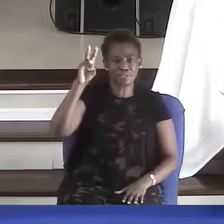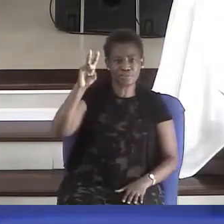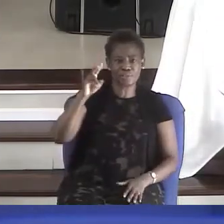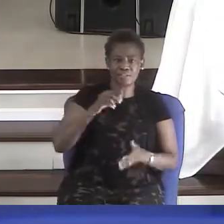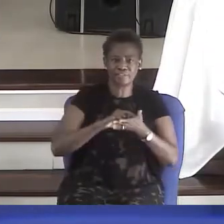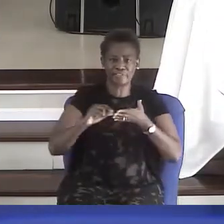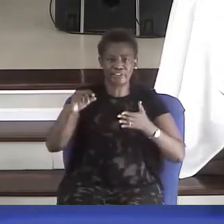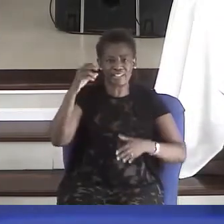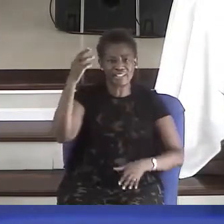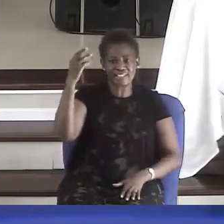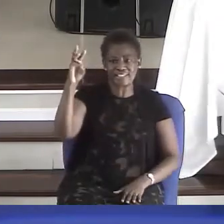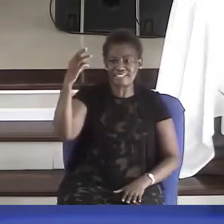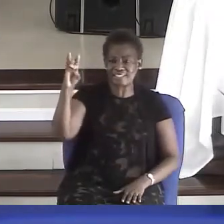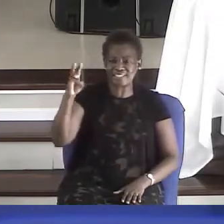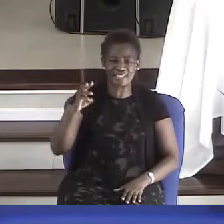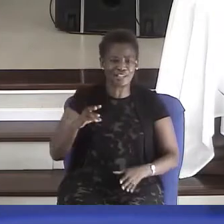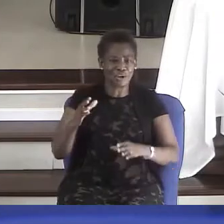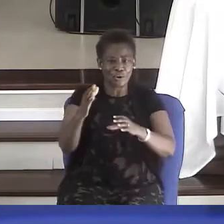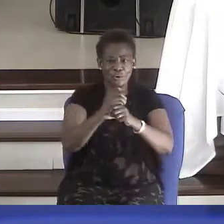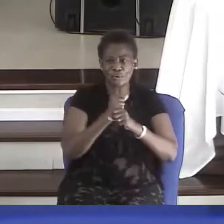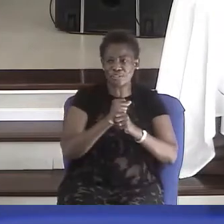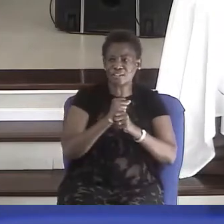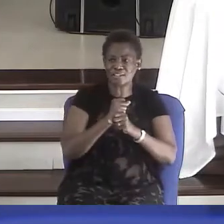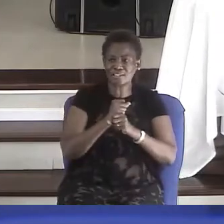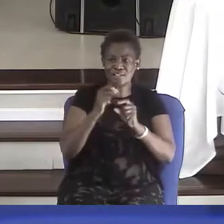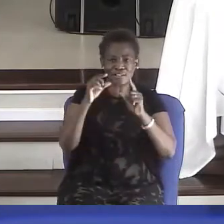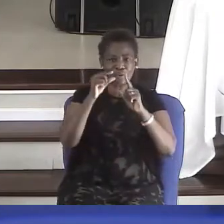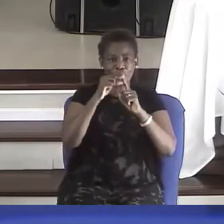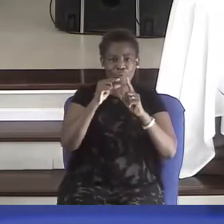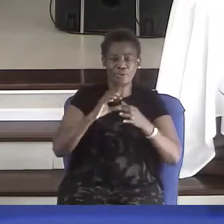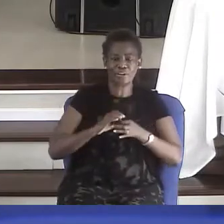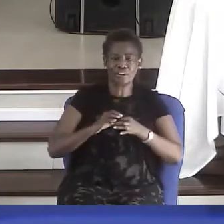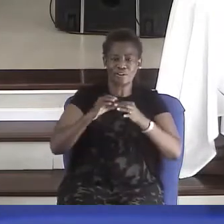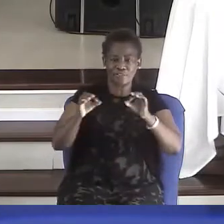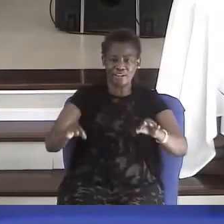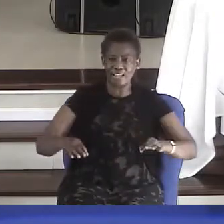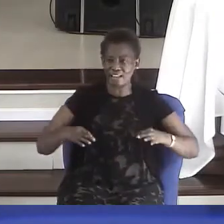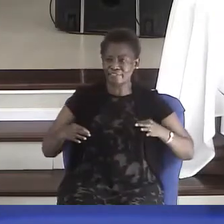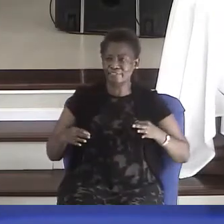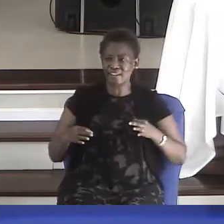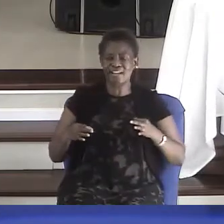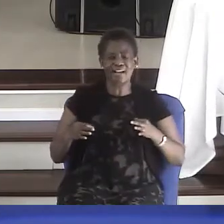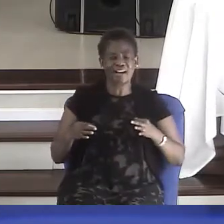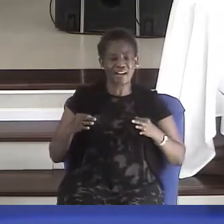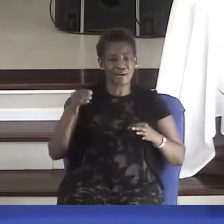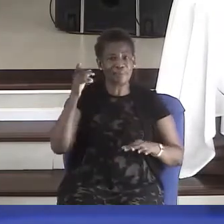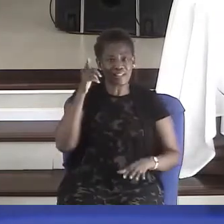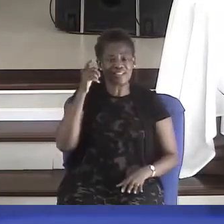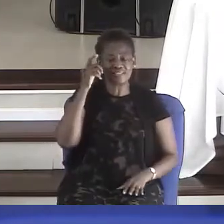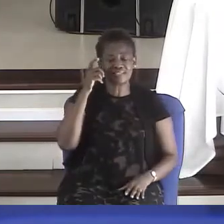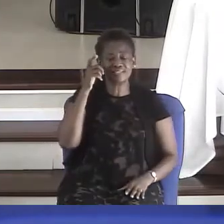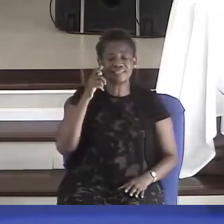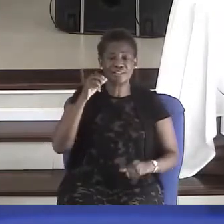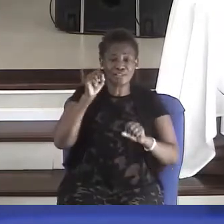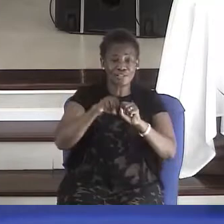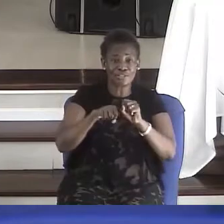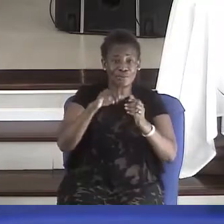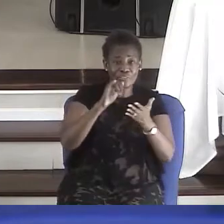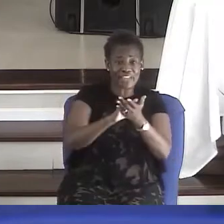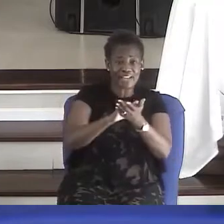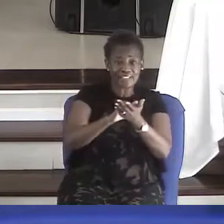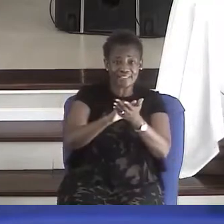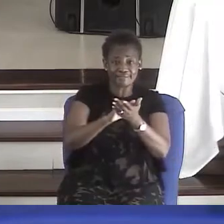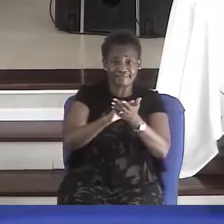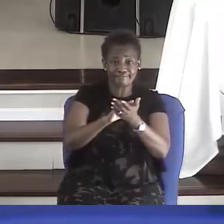life in order, listen to me now, in order, let's get that back on the board upstairs. Let's get that back here. This